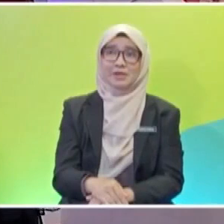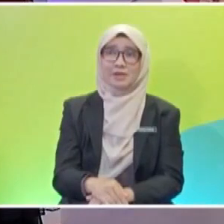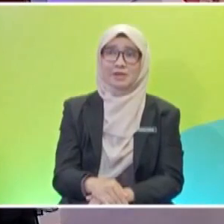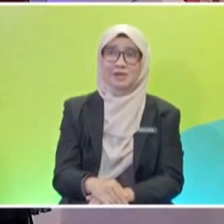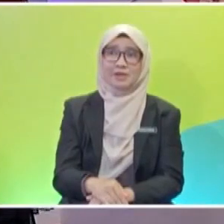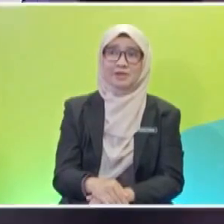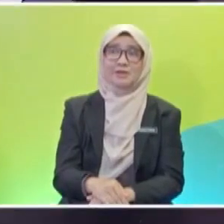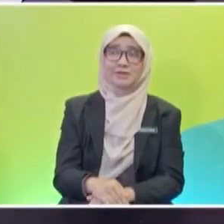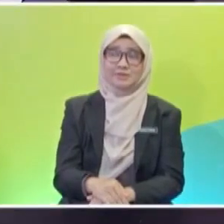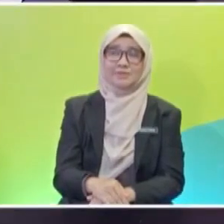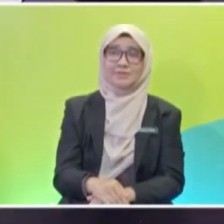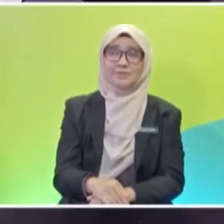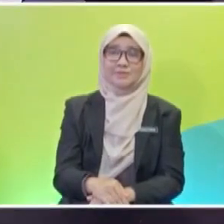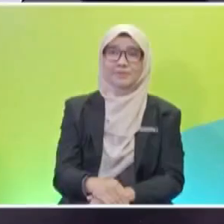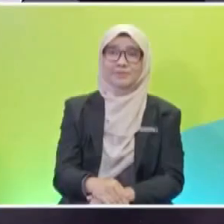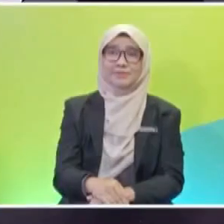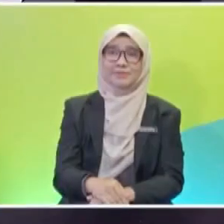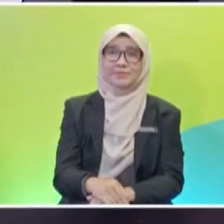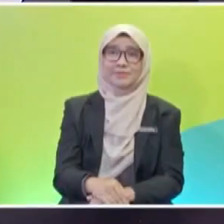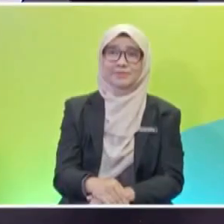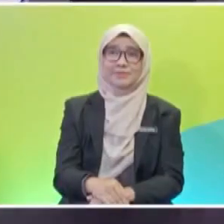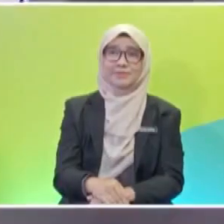the makeup as well. Yes. Mm-hmm.